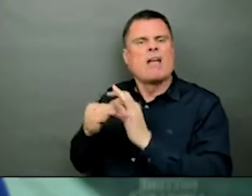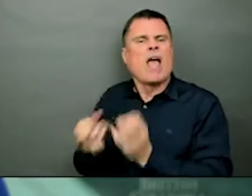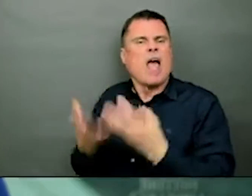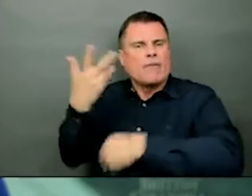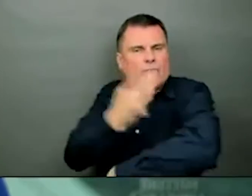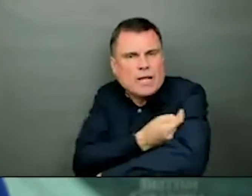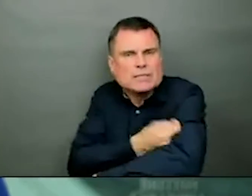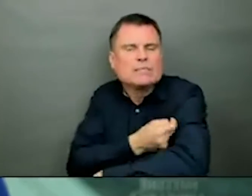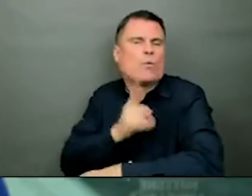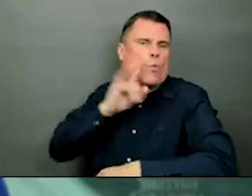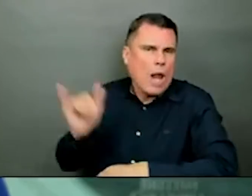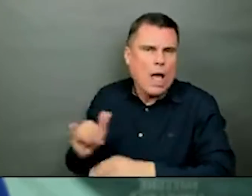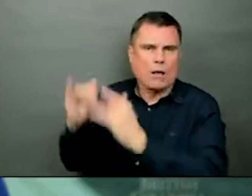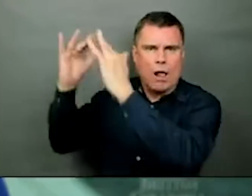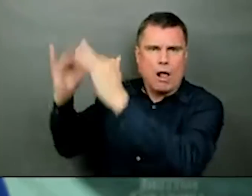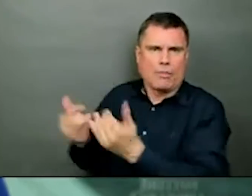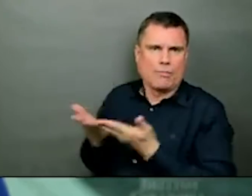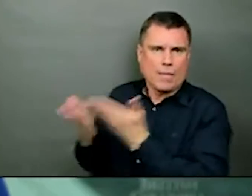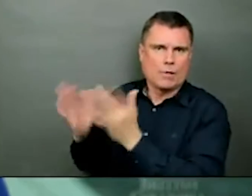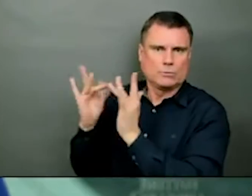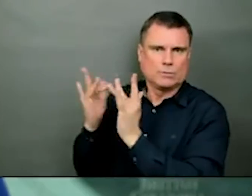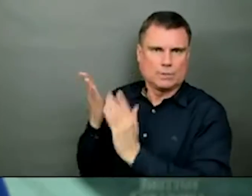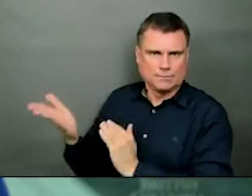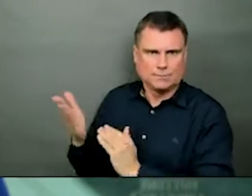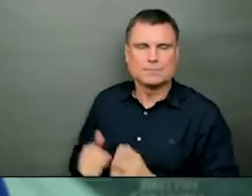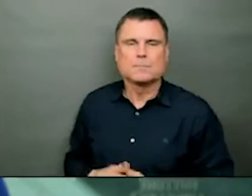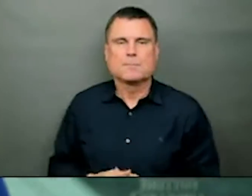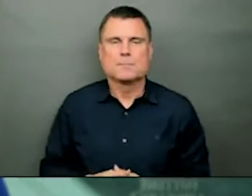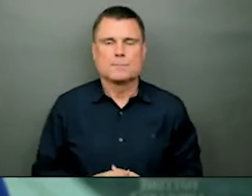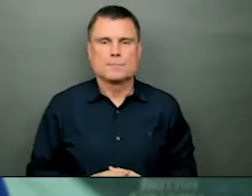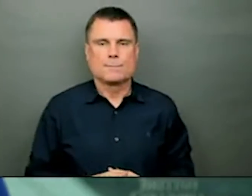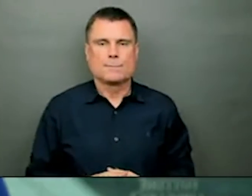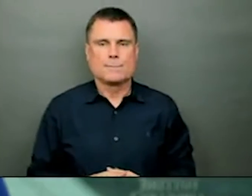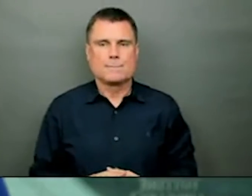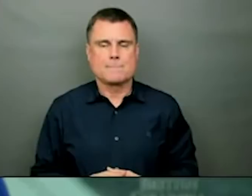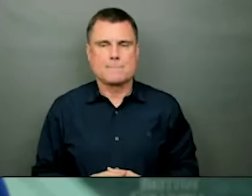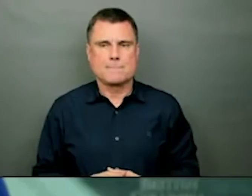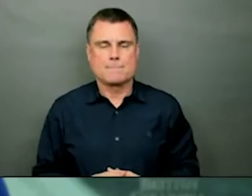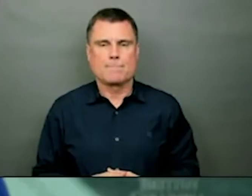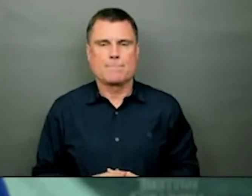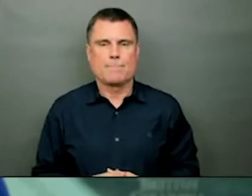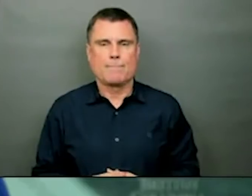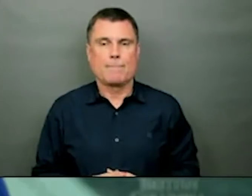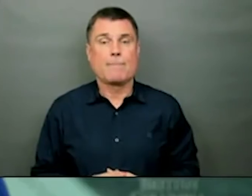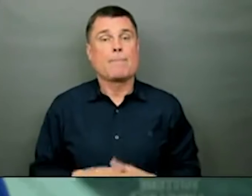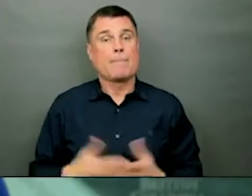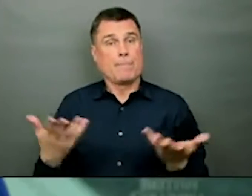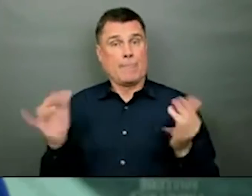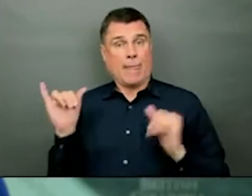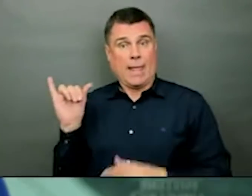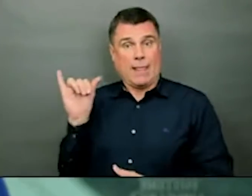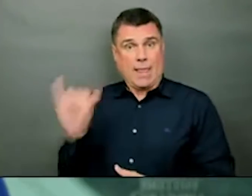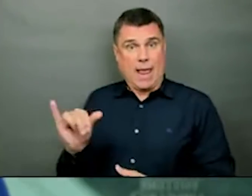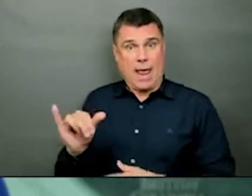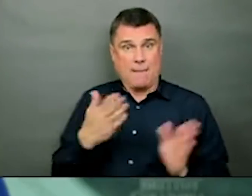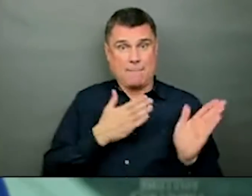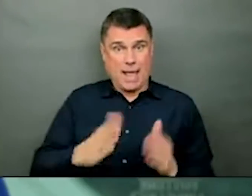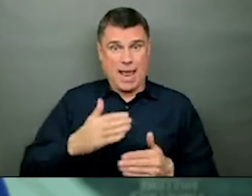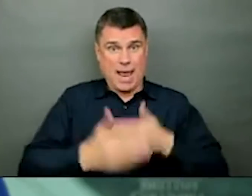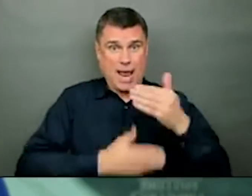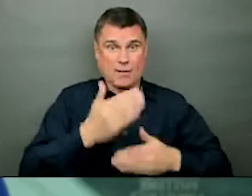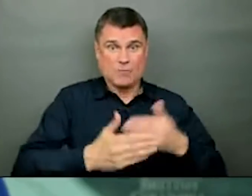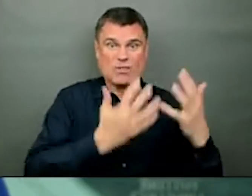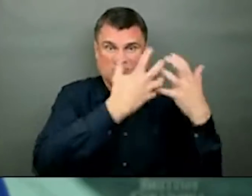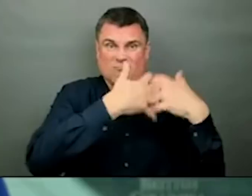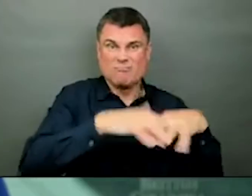well with respect to staff. I just want to say with respect to the immunization campaign, yesterday was